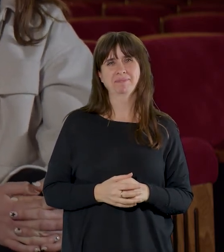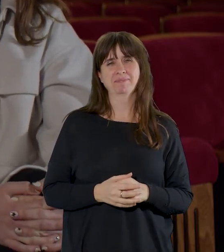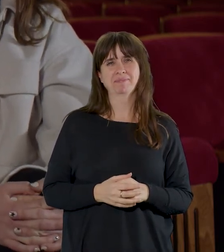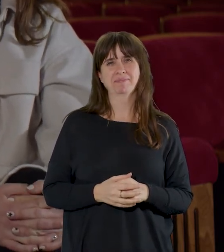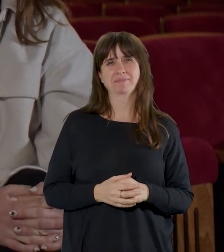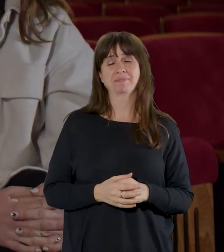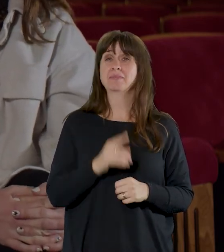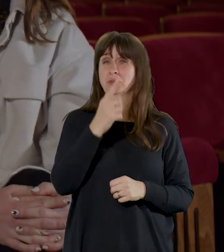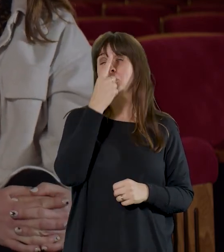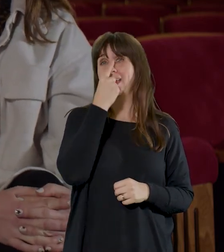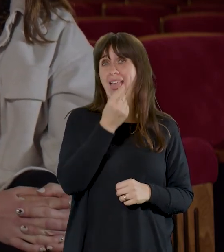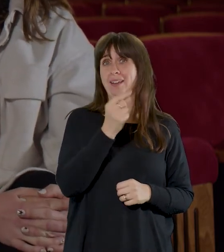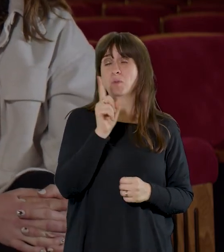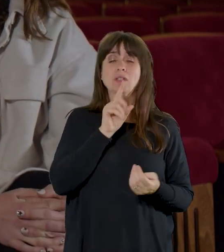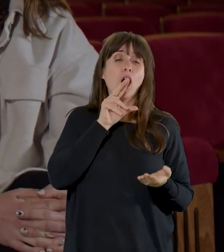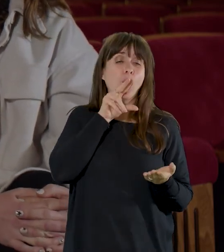y recordiad i